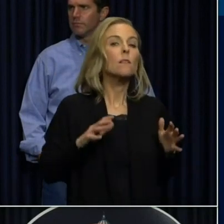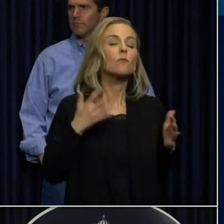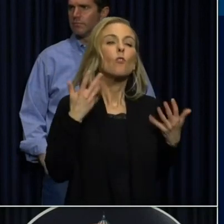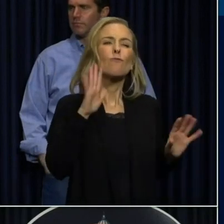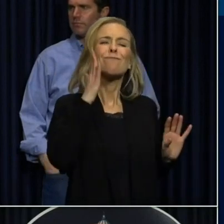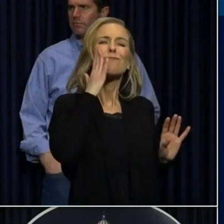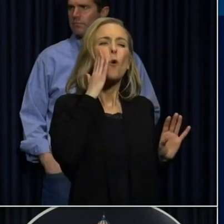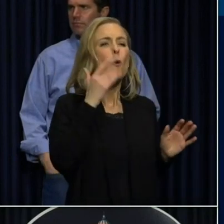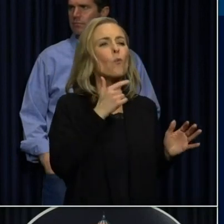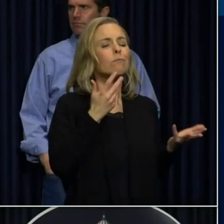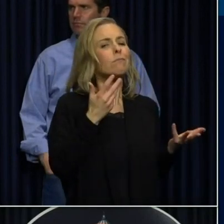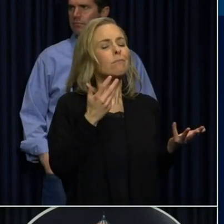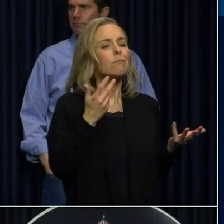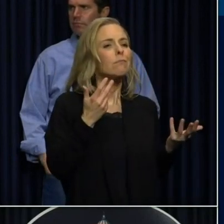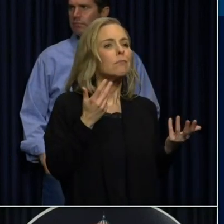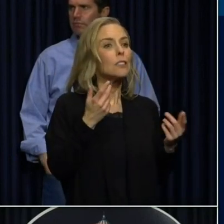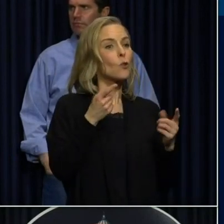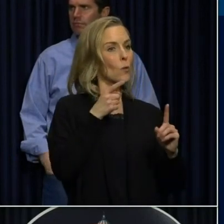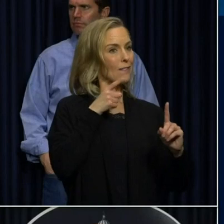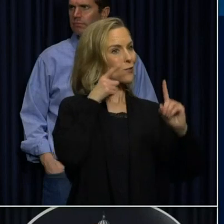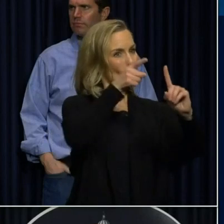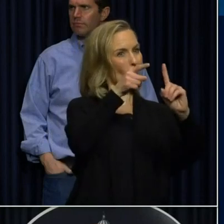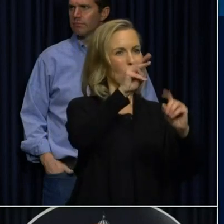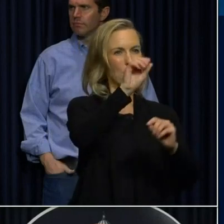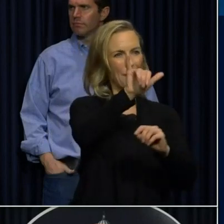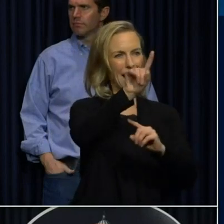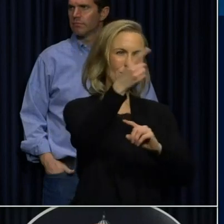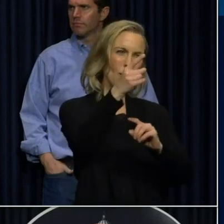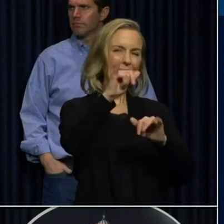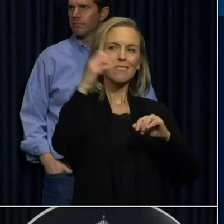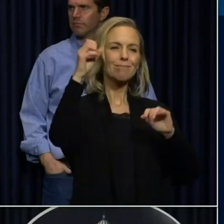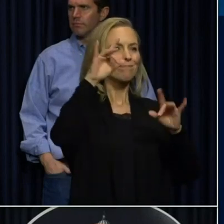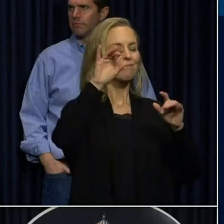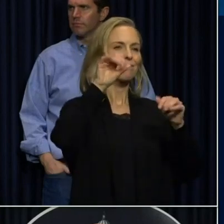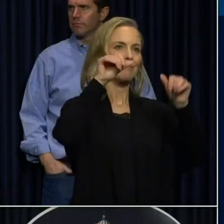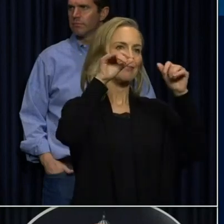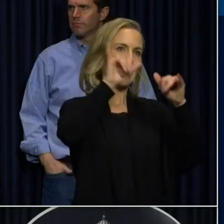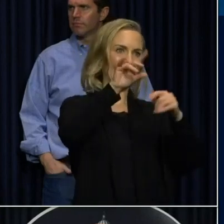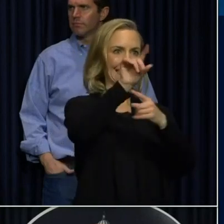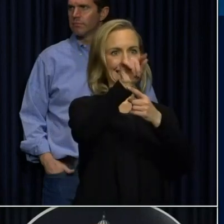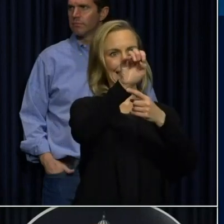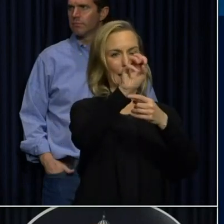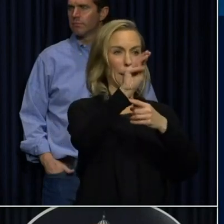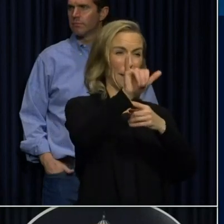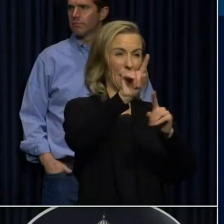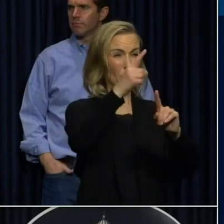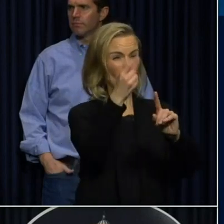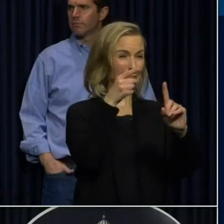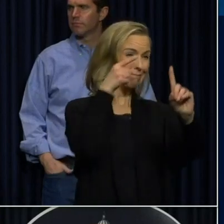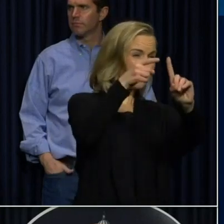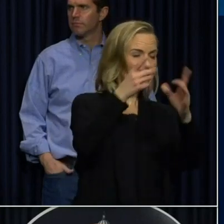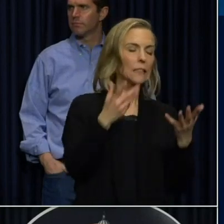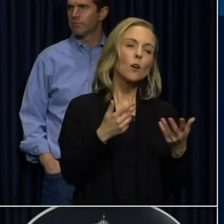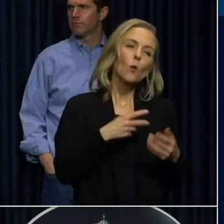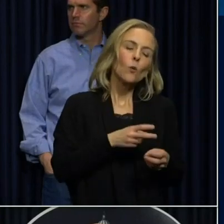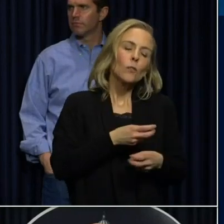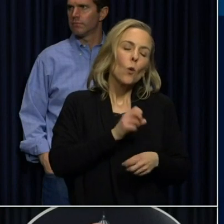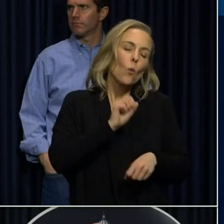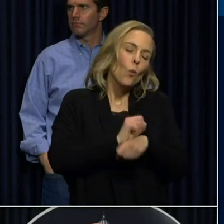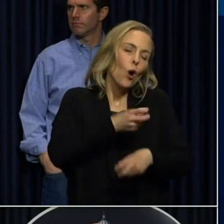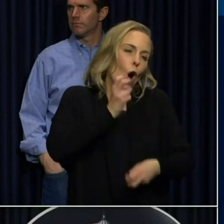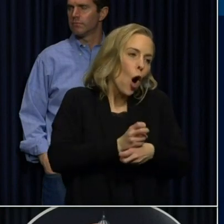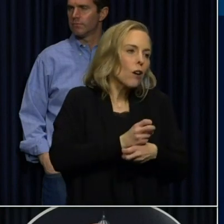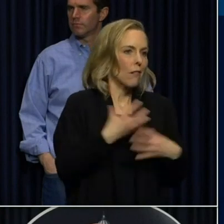know we all target a May 1 date that sort of got put out there. We're going to work real hard with all the healthcare community